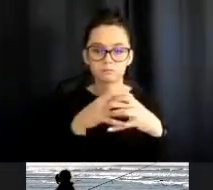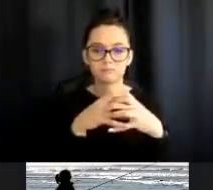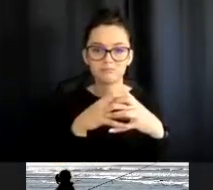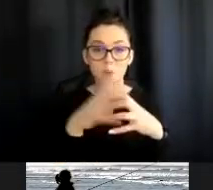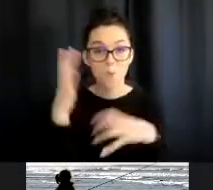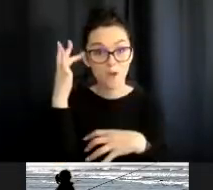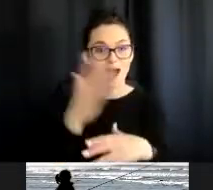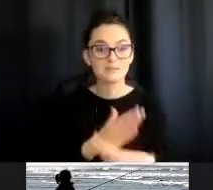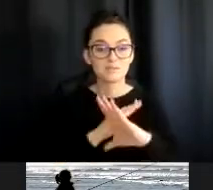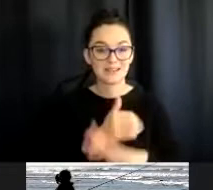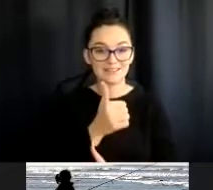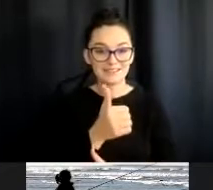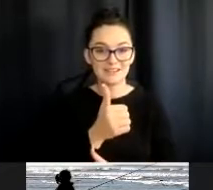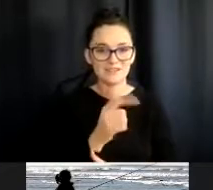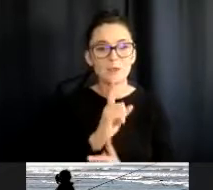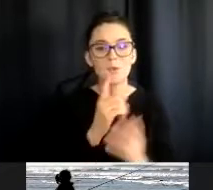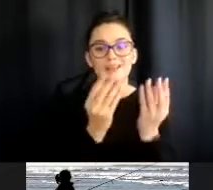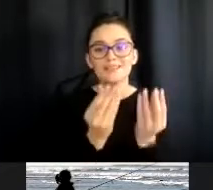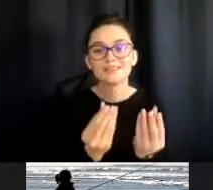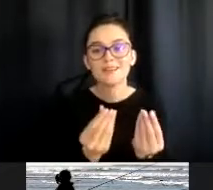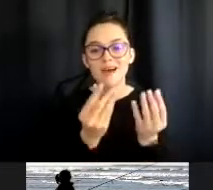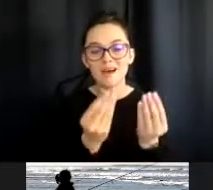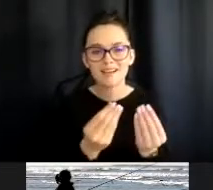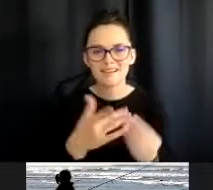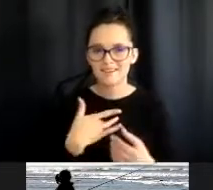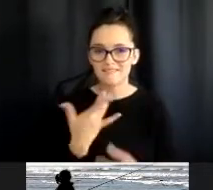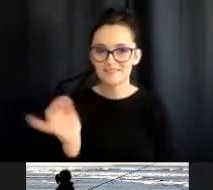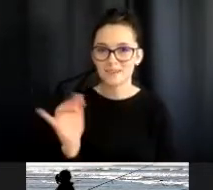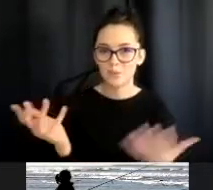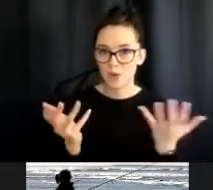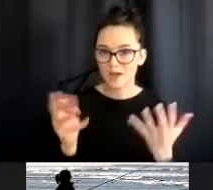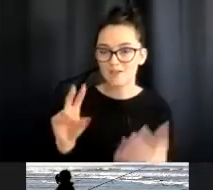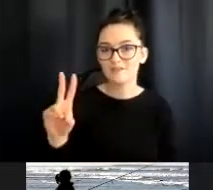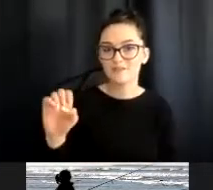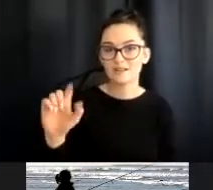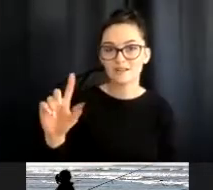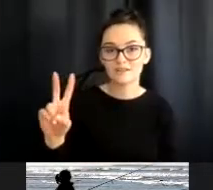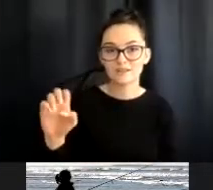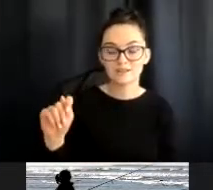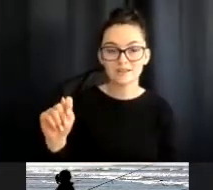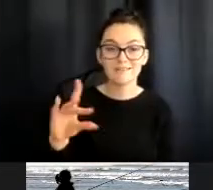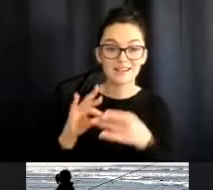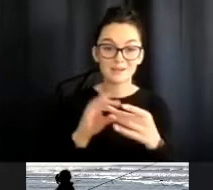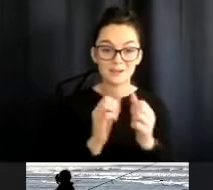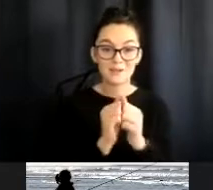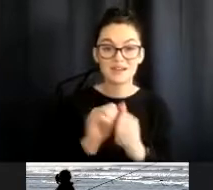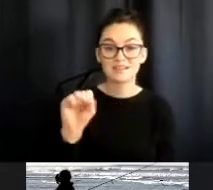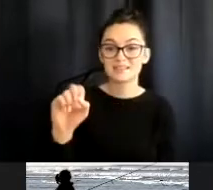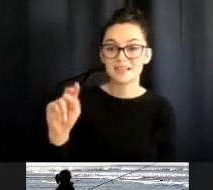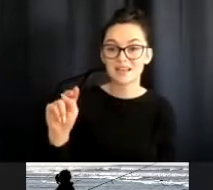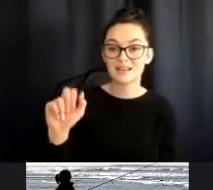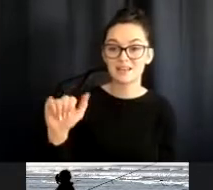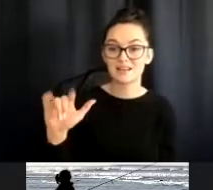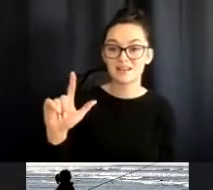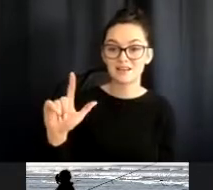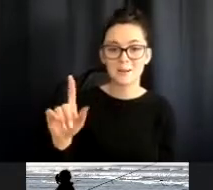it's soft, and it feels like velvet. And it's related to snails, but it's